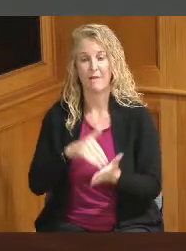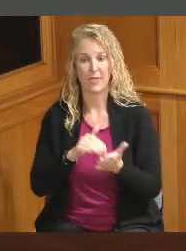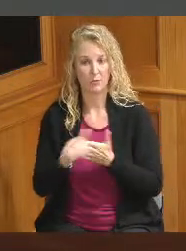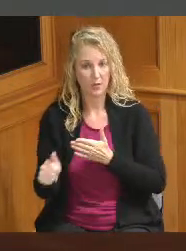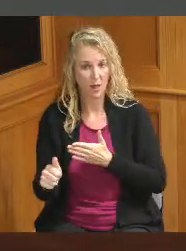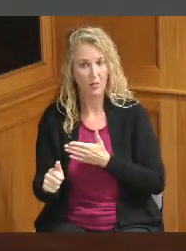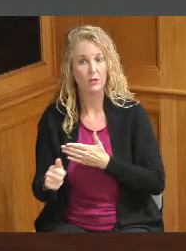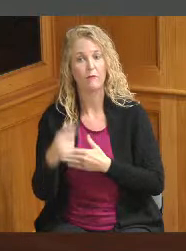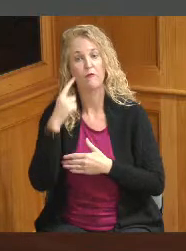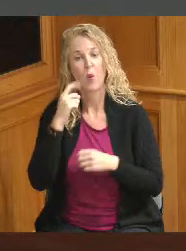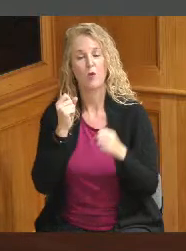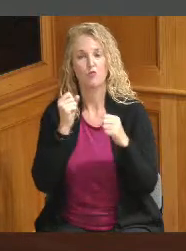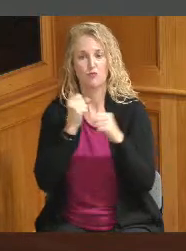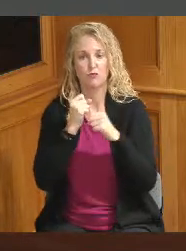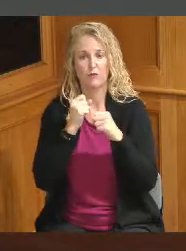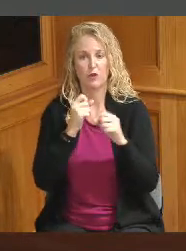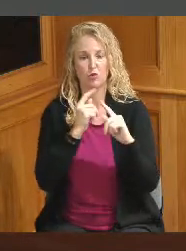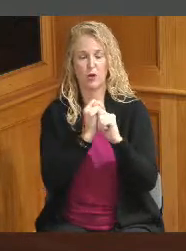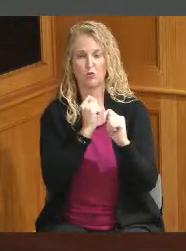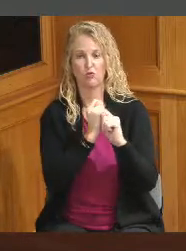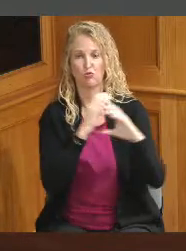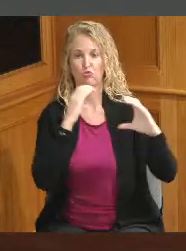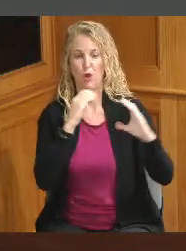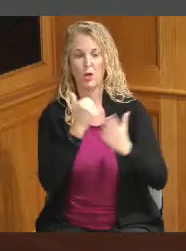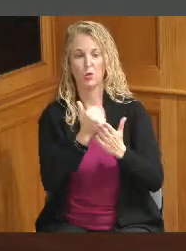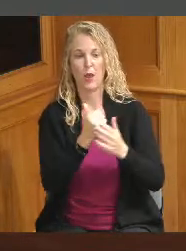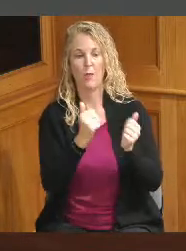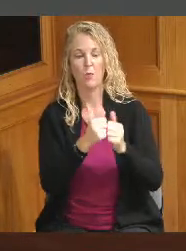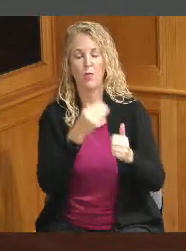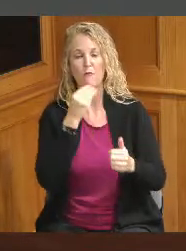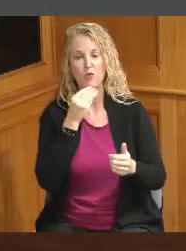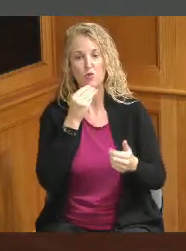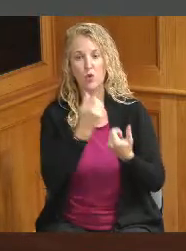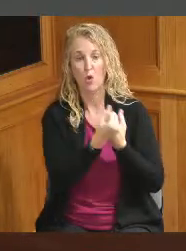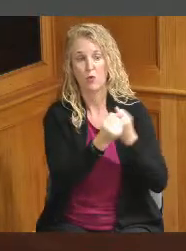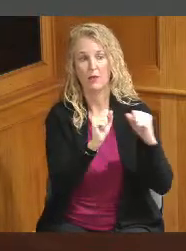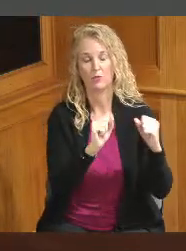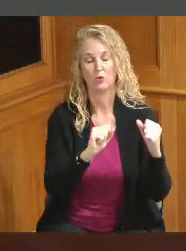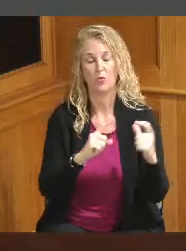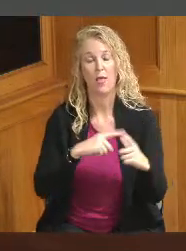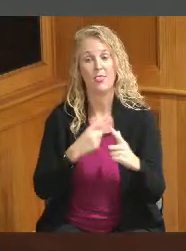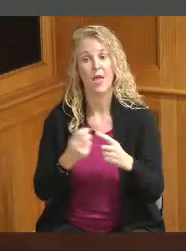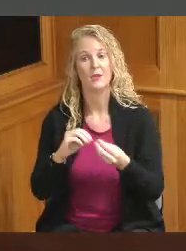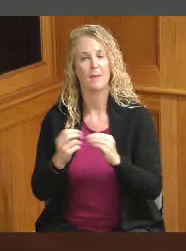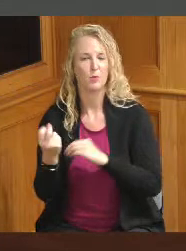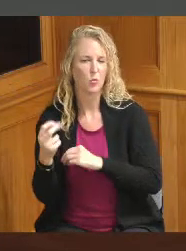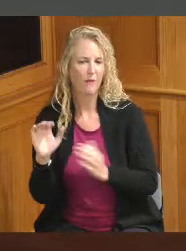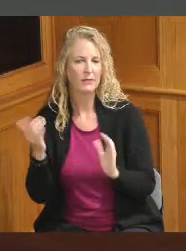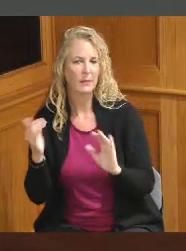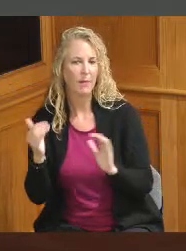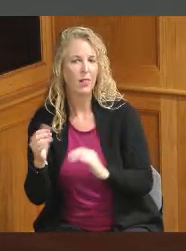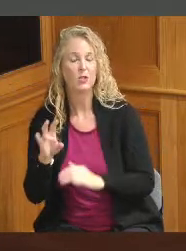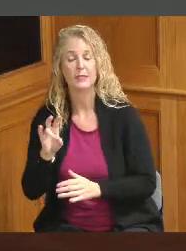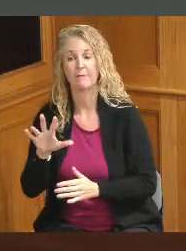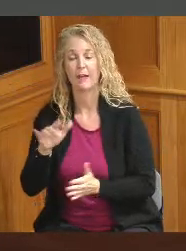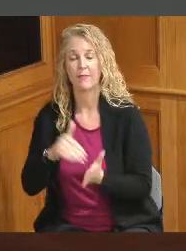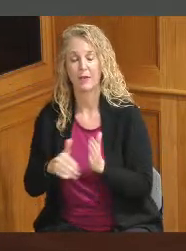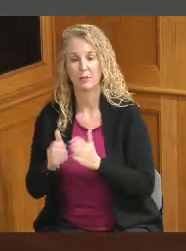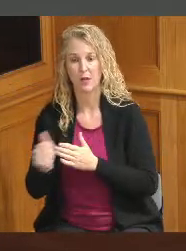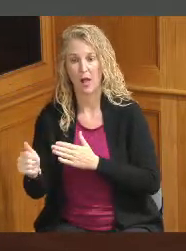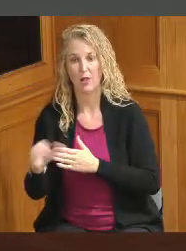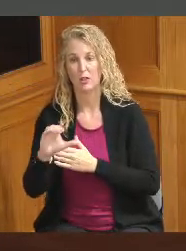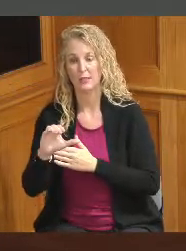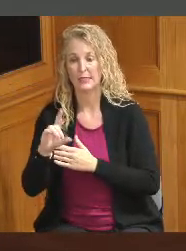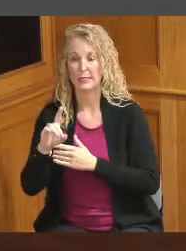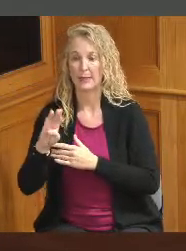for a refrigeration truck to assist with food rescue. Item number 12 in a similar vein is a $75,000